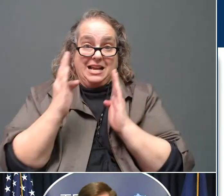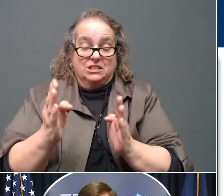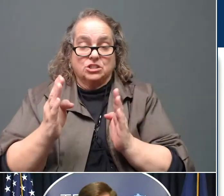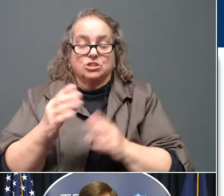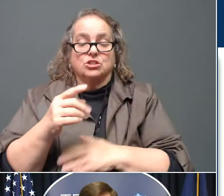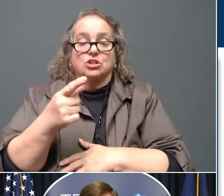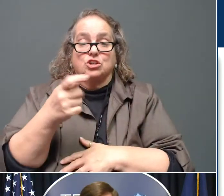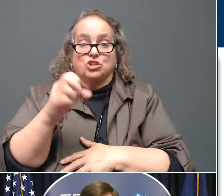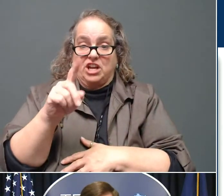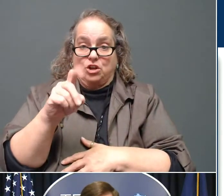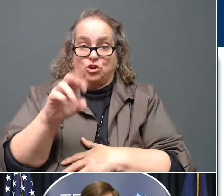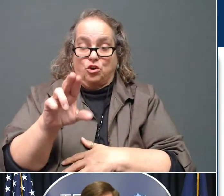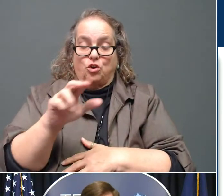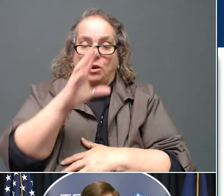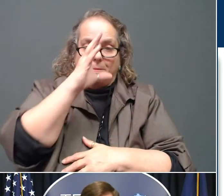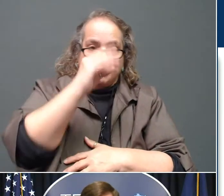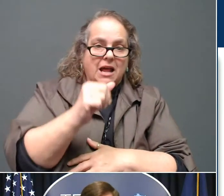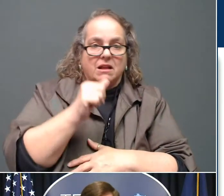can.